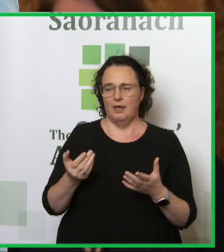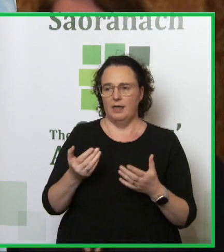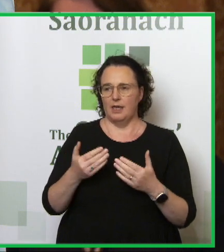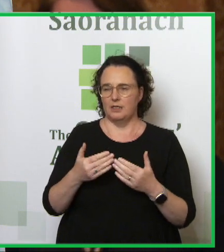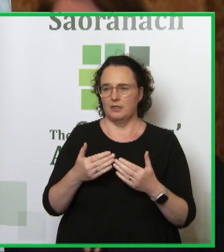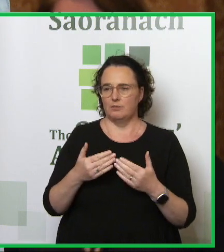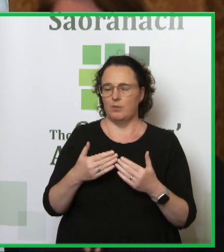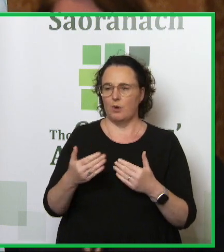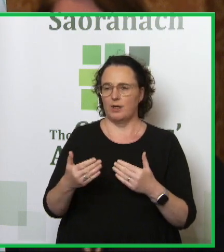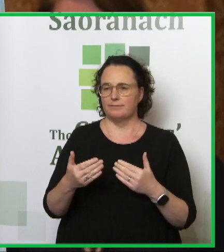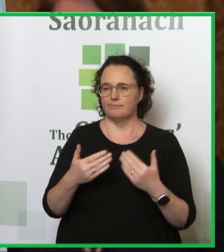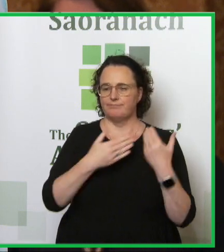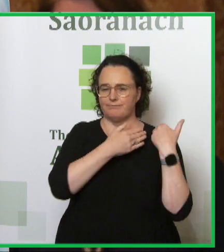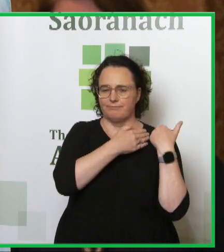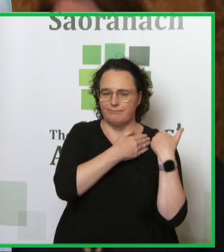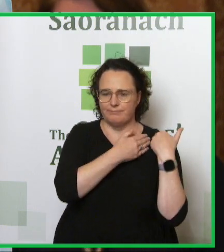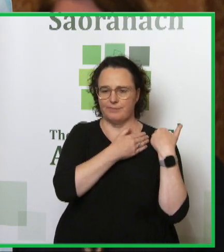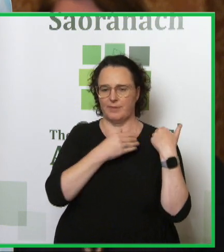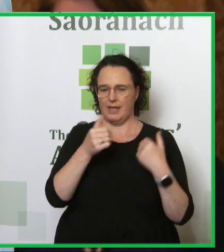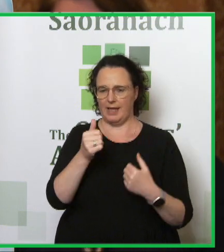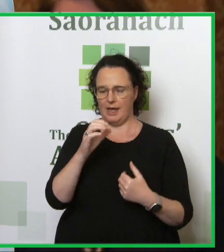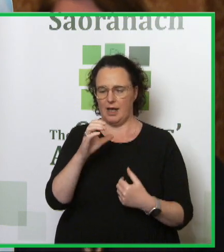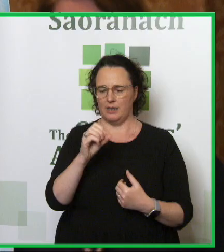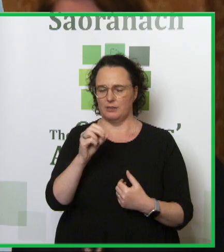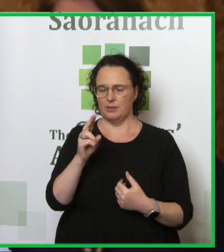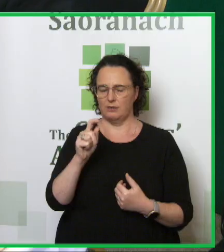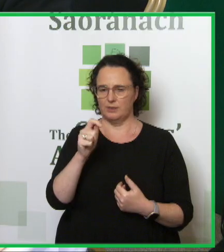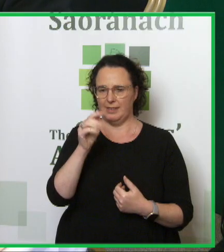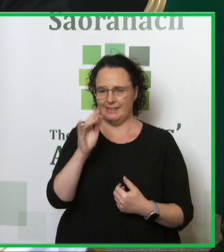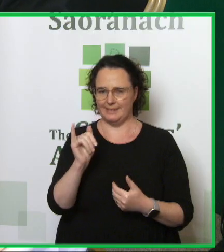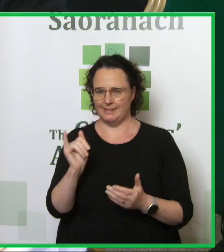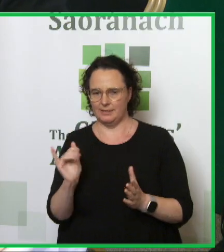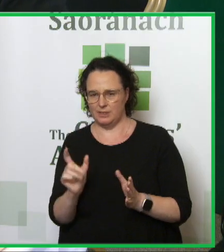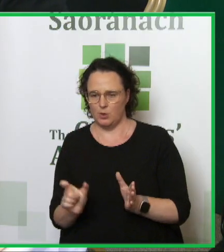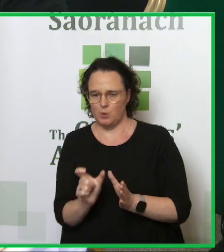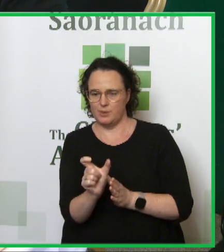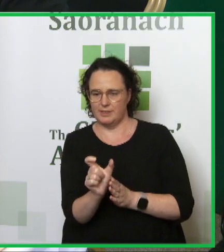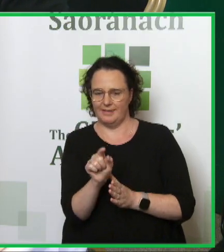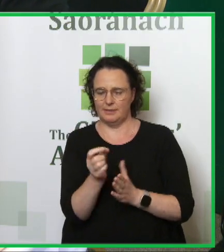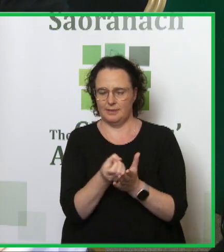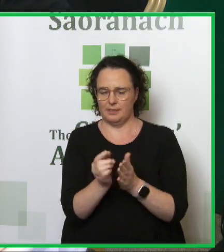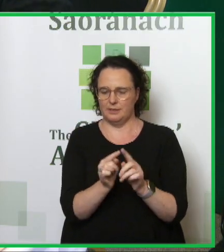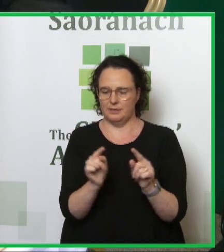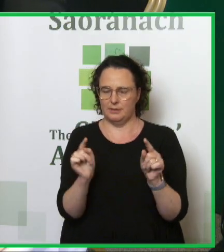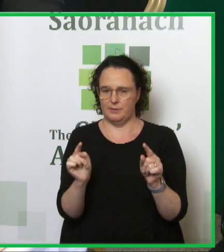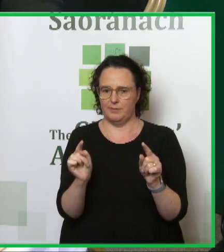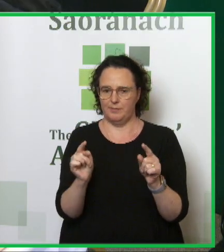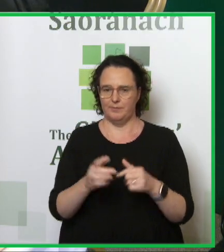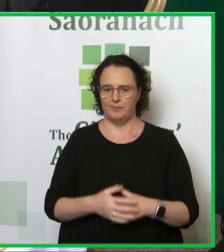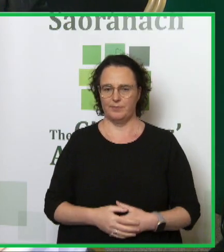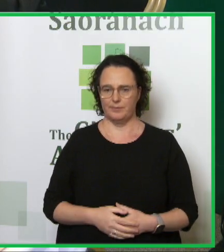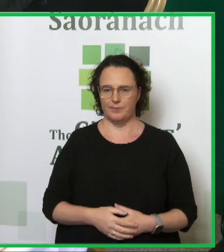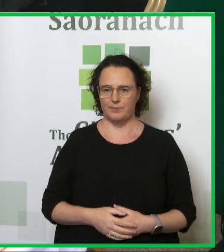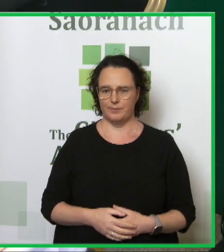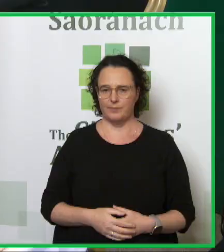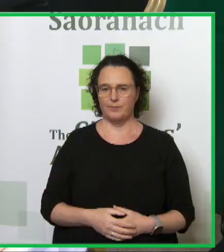accountability added to it. Okay. I leave that up to you how to I'll put come that. back to it. Okay. So I'm going to take one more and just going to test the